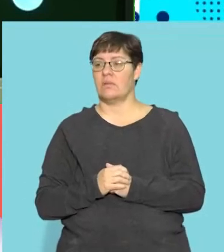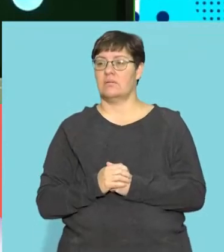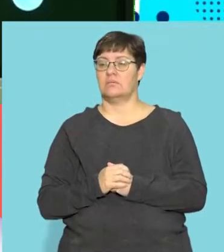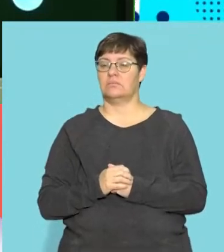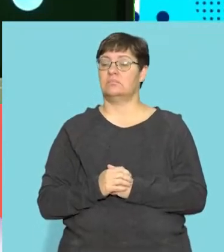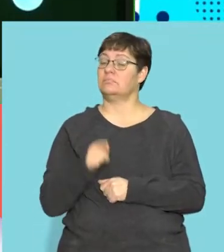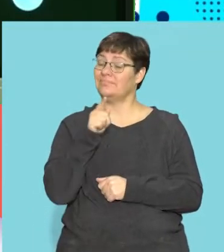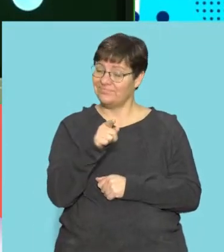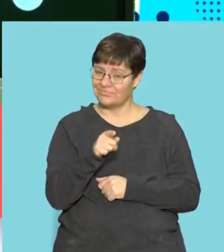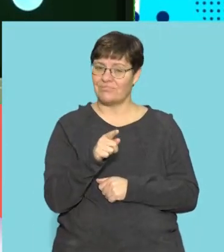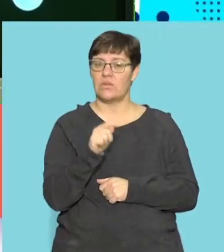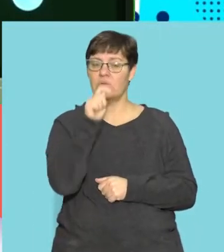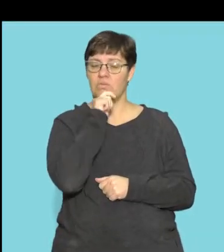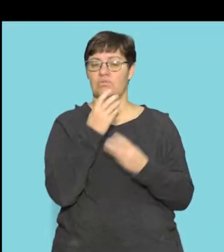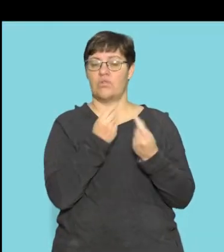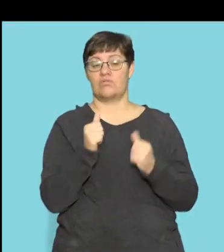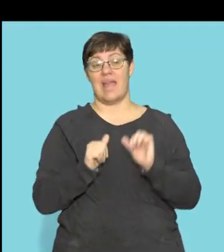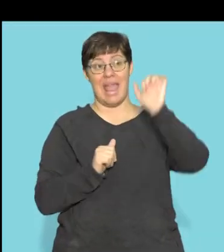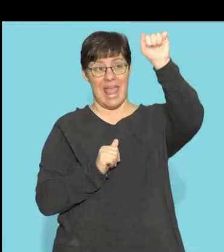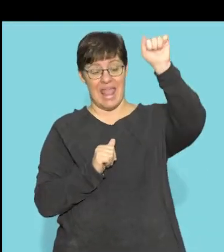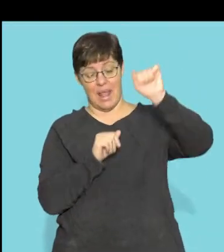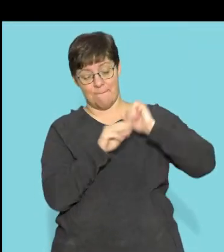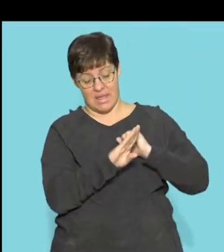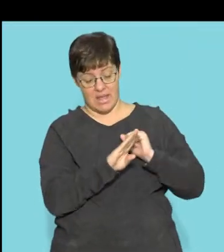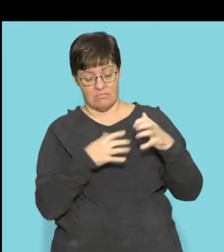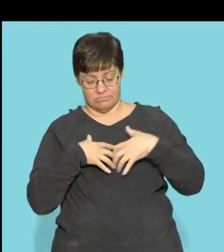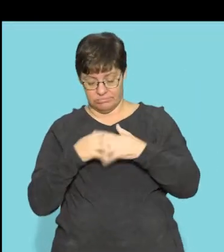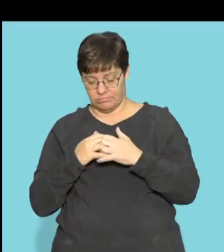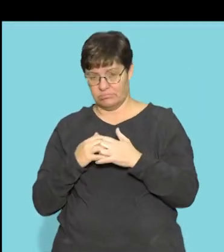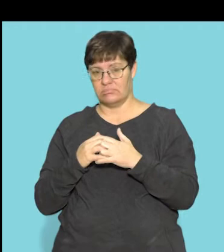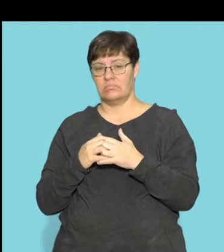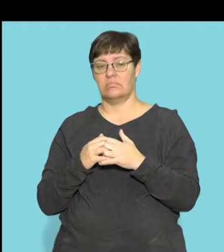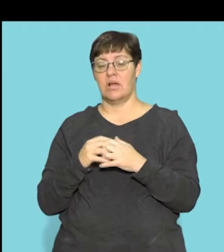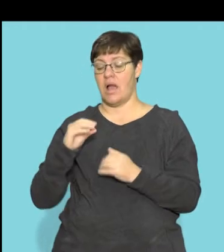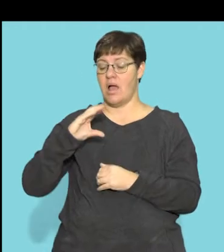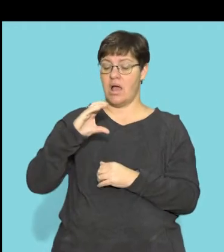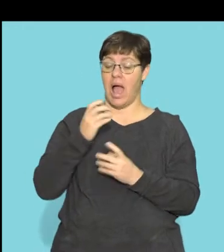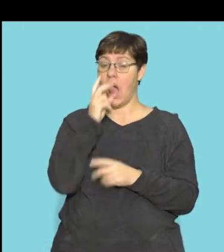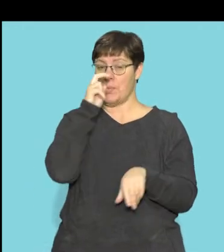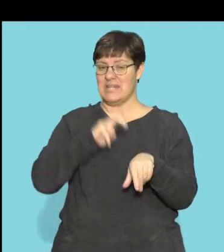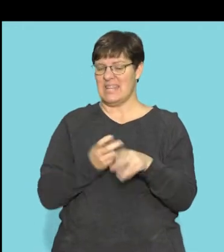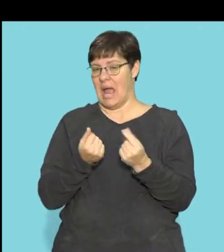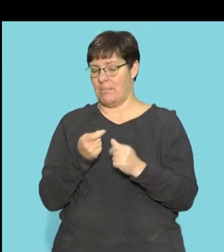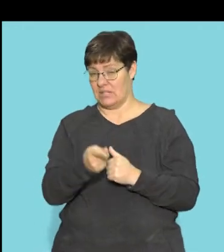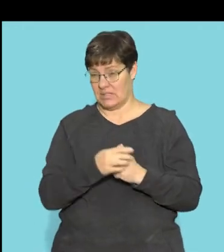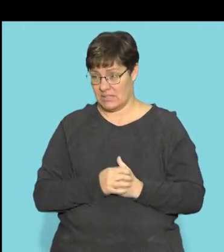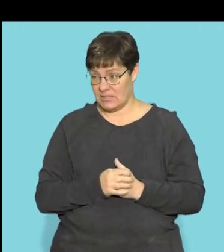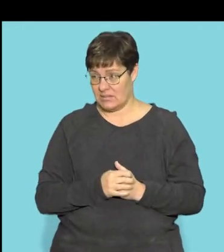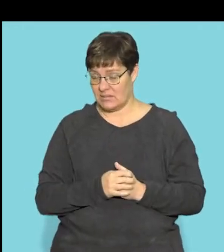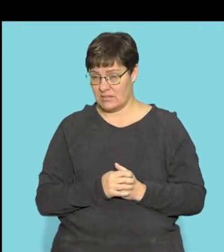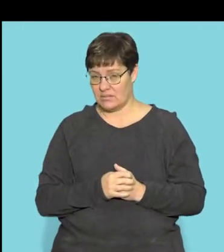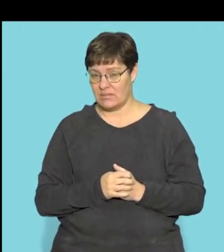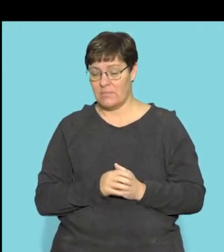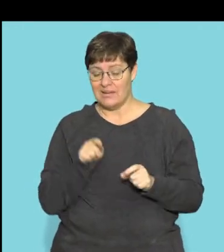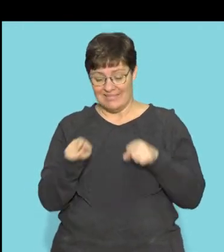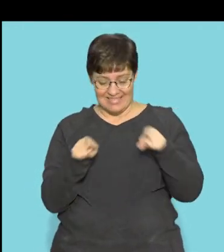says to us, you use the solution in A and B to calculate the value of the sinking fund. And this sinking